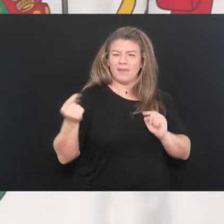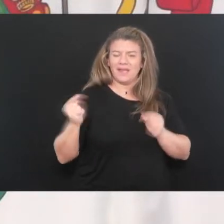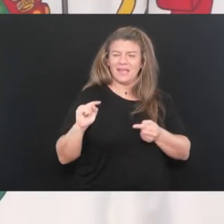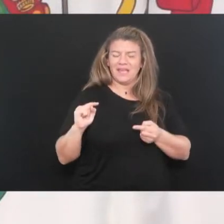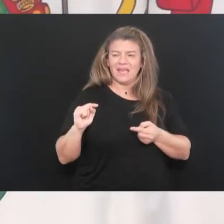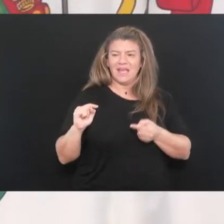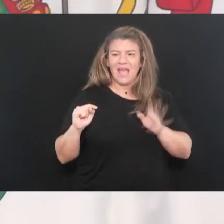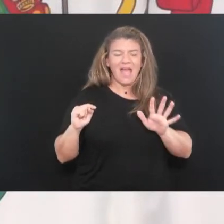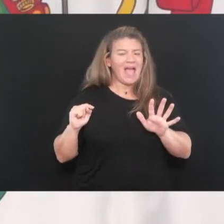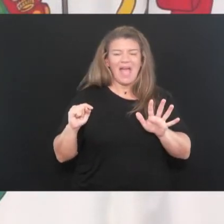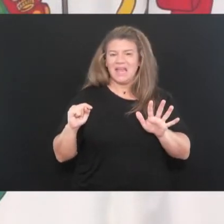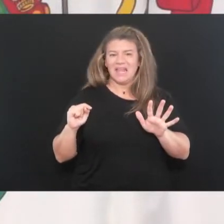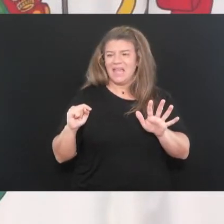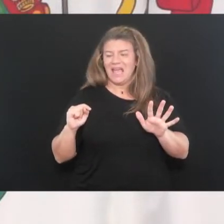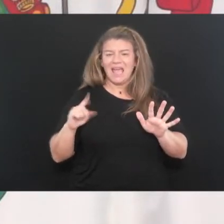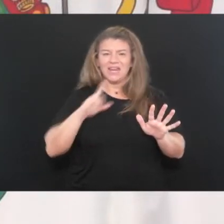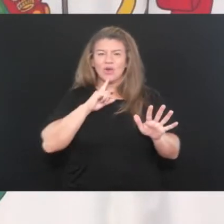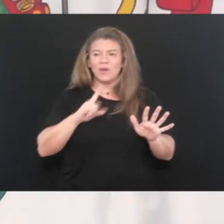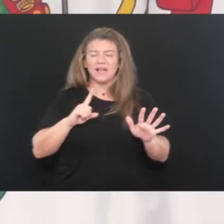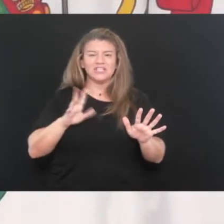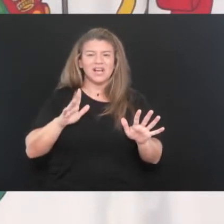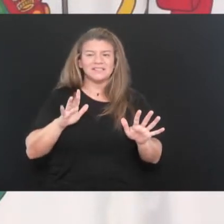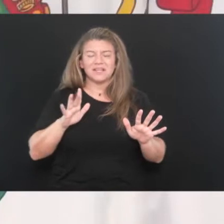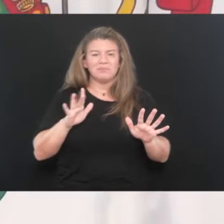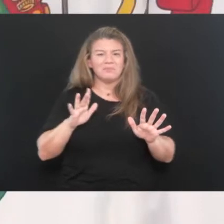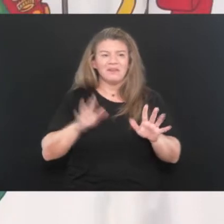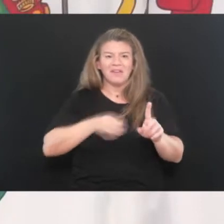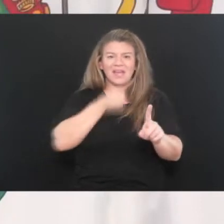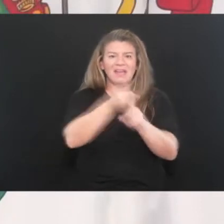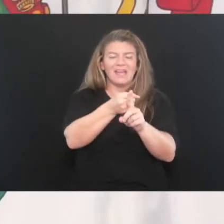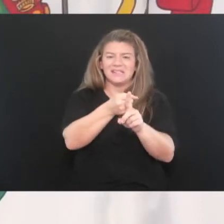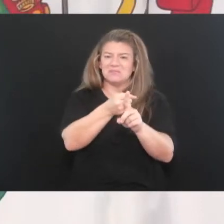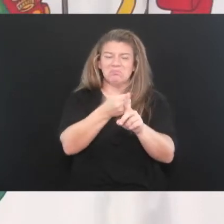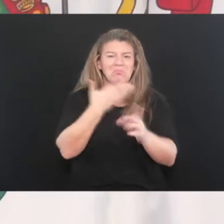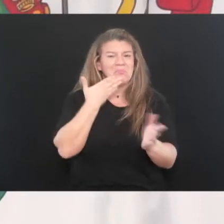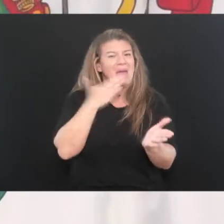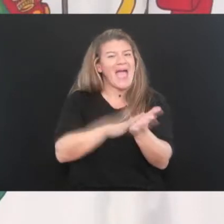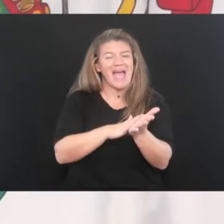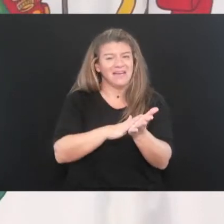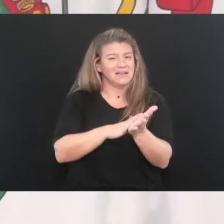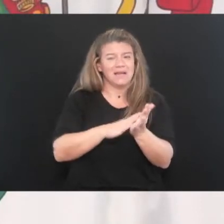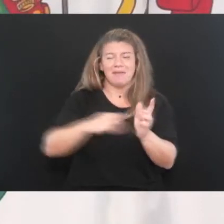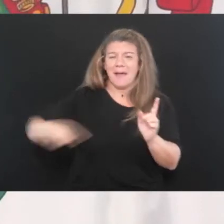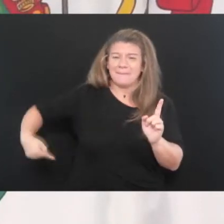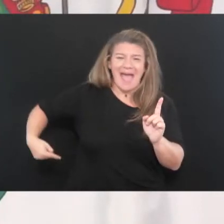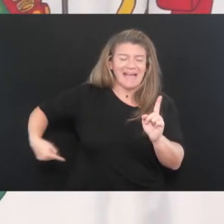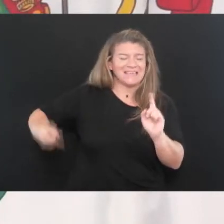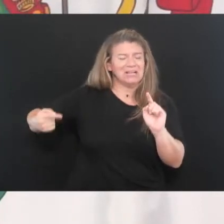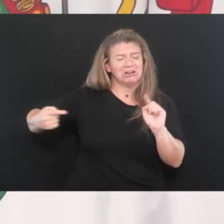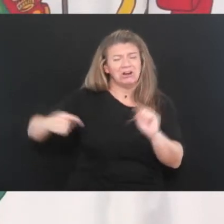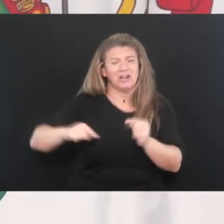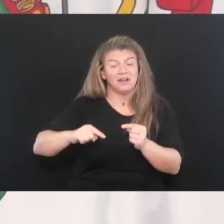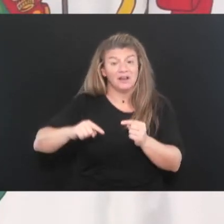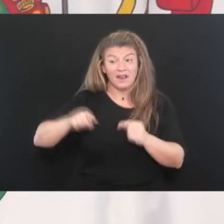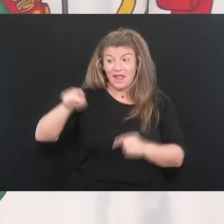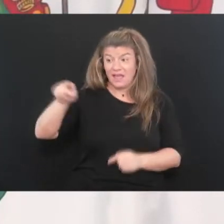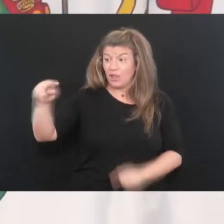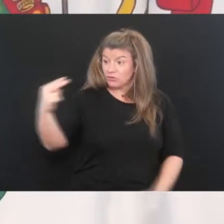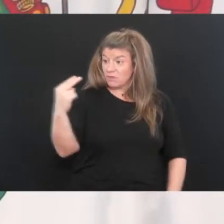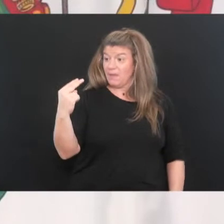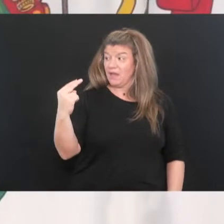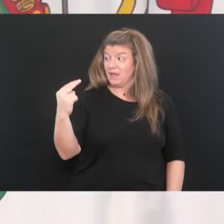it gets to a level that is bad, really bad. And Brett looks right at me and